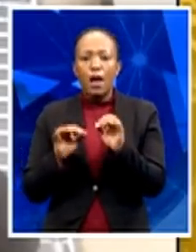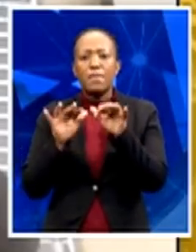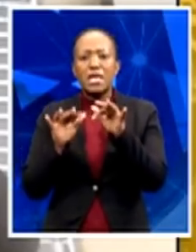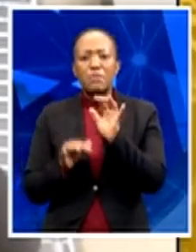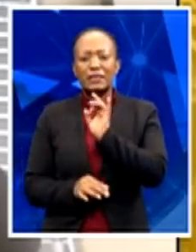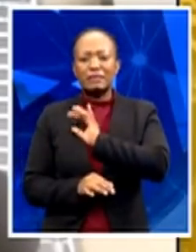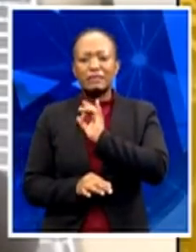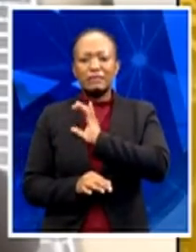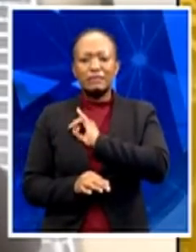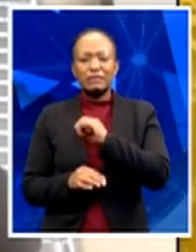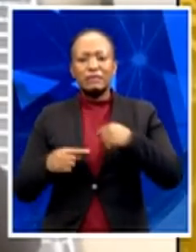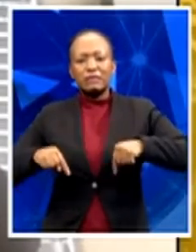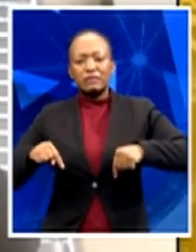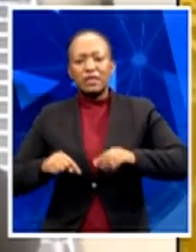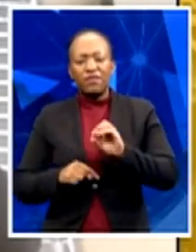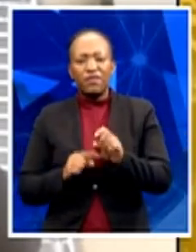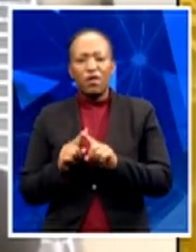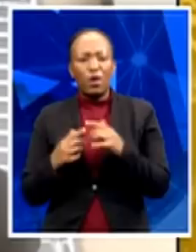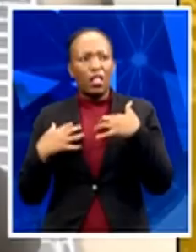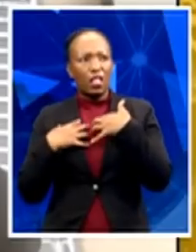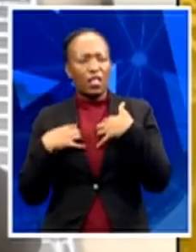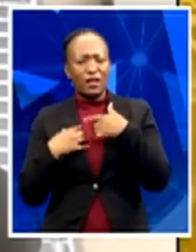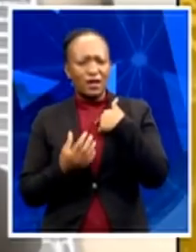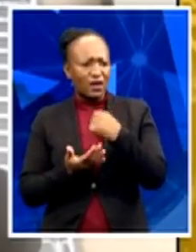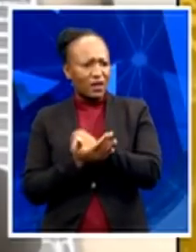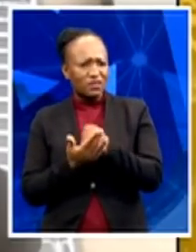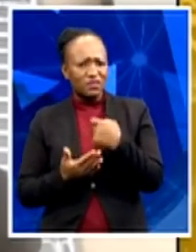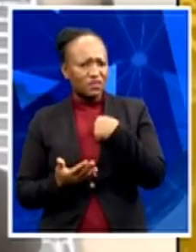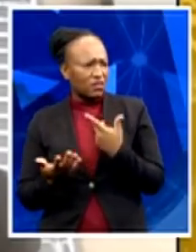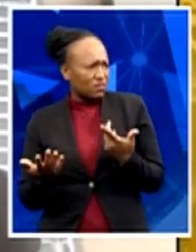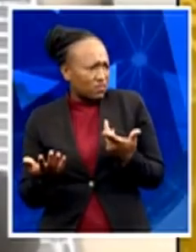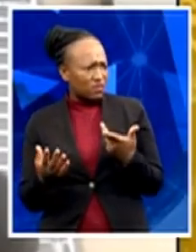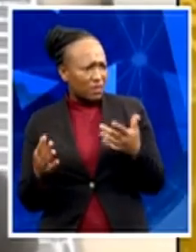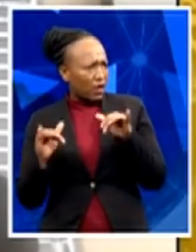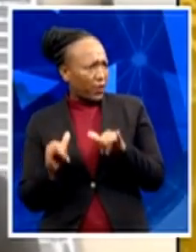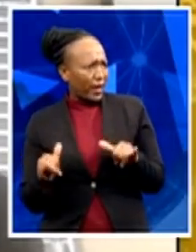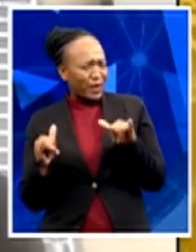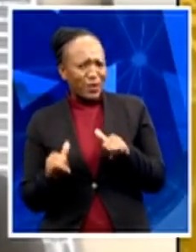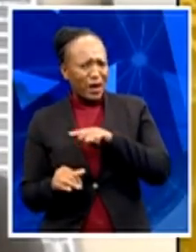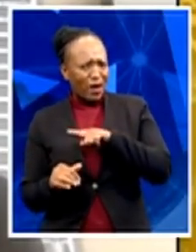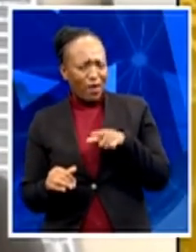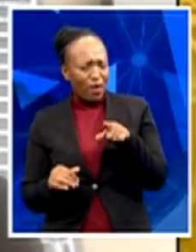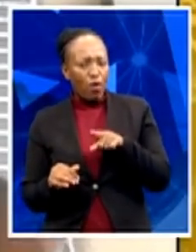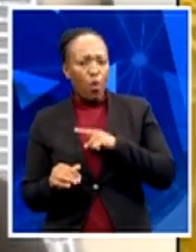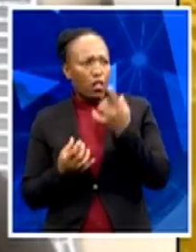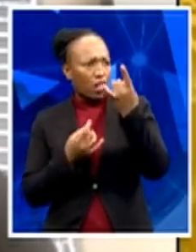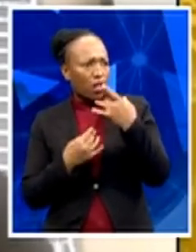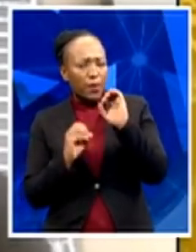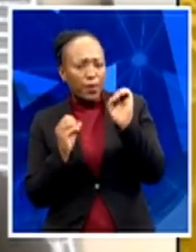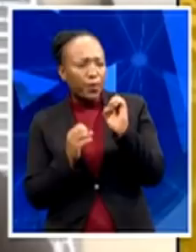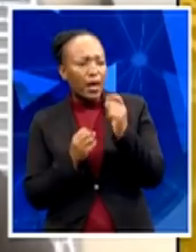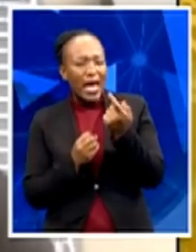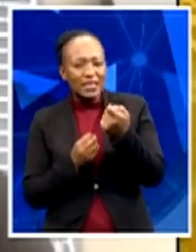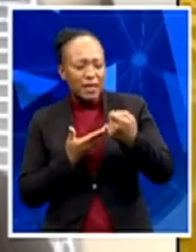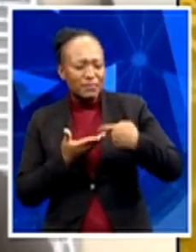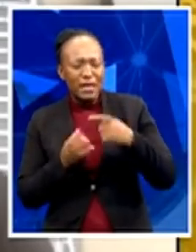of saying, I've registered and then it takes long for me to get the notification for me to vaccinate. And this has led as well to the walk-ins,